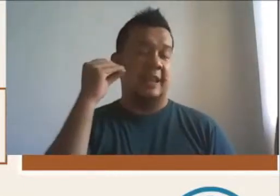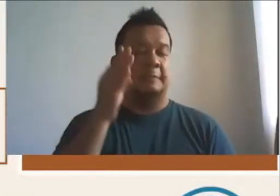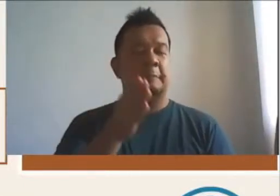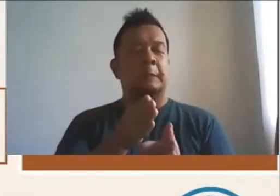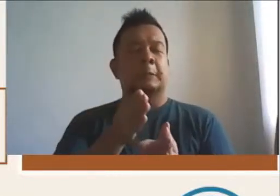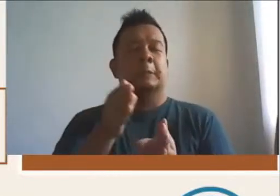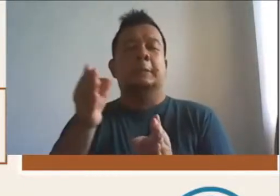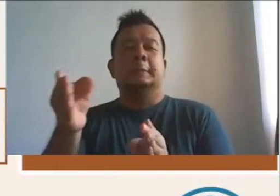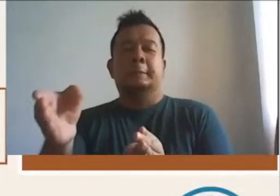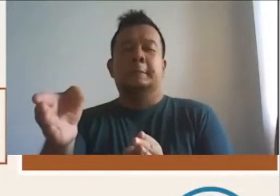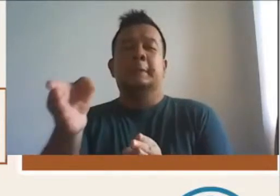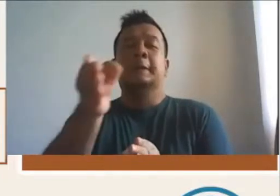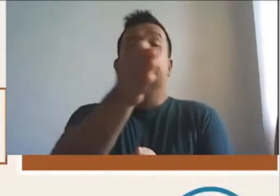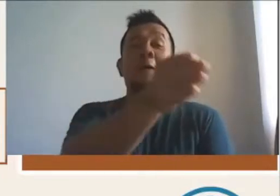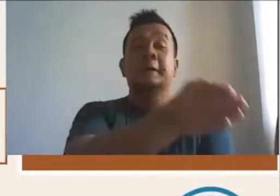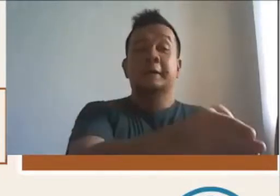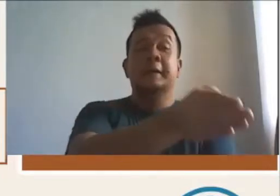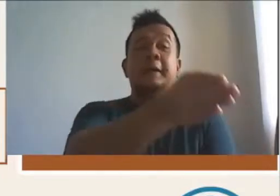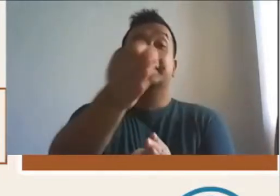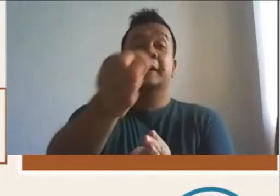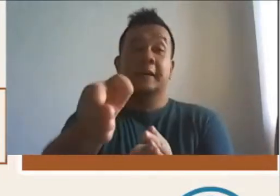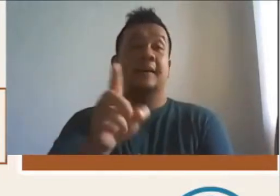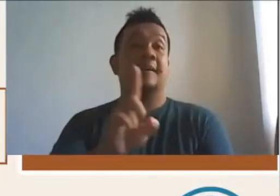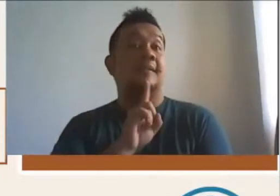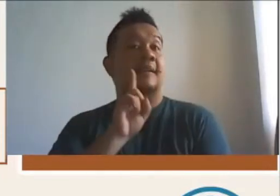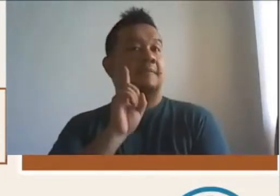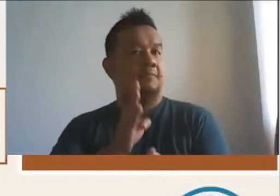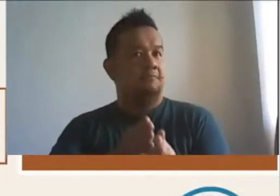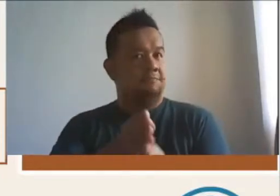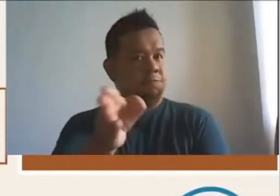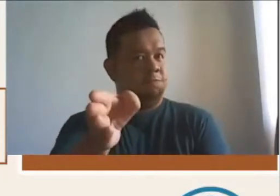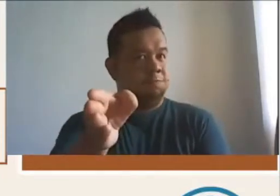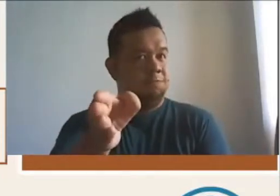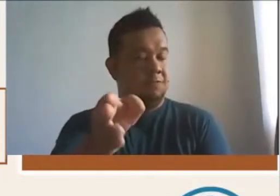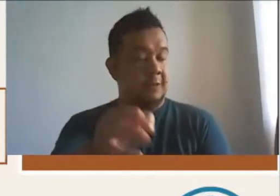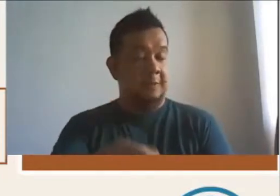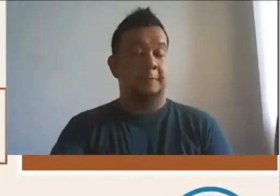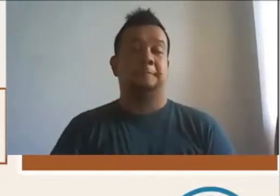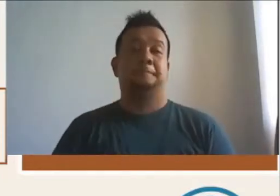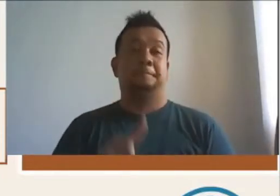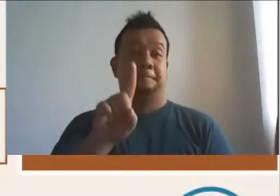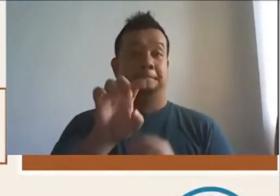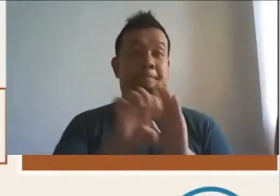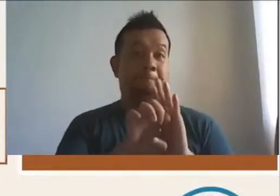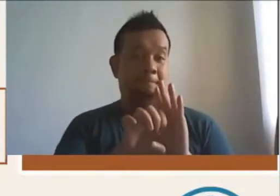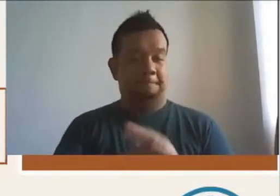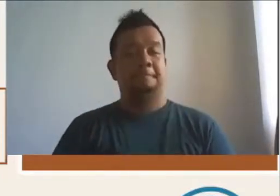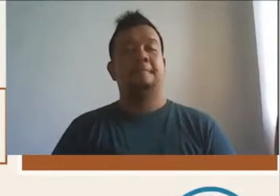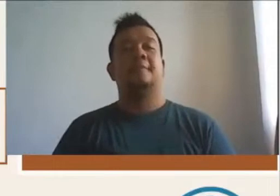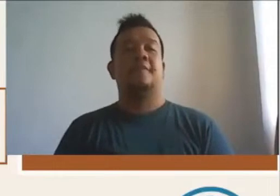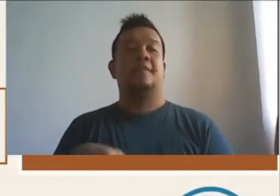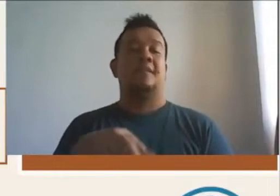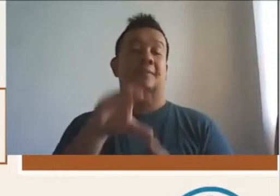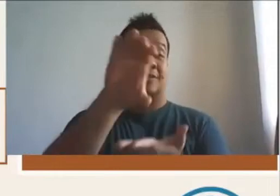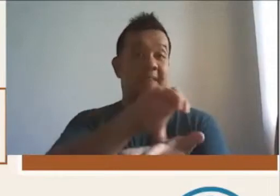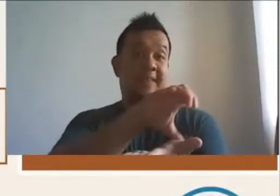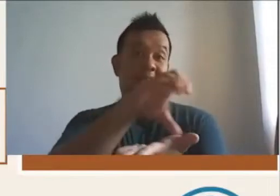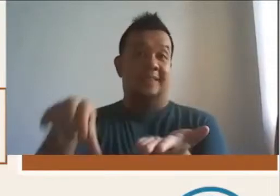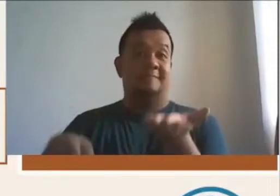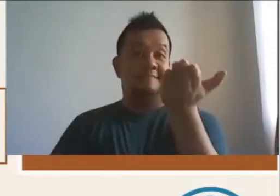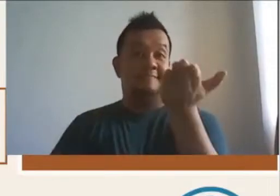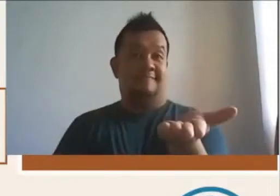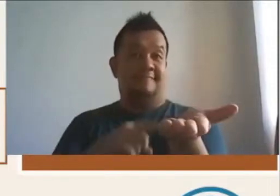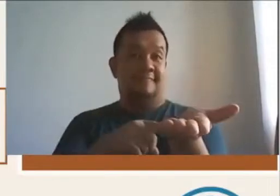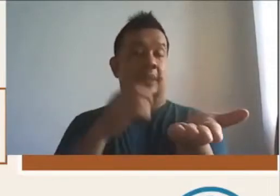tell it straight. So for example, kami bumili ng cake. Pag hearing people, sasabihin, hindi pa masabi, parang